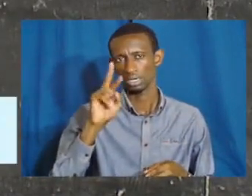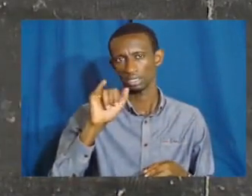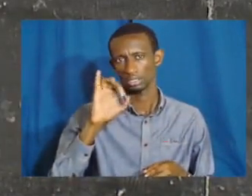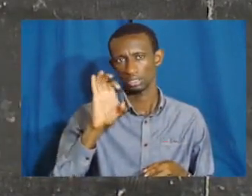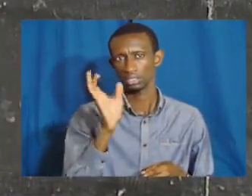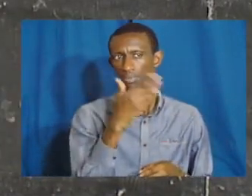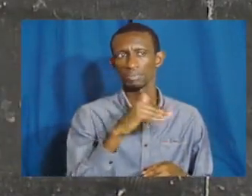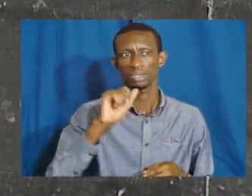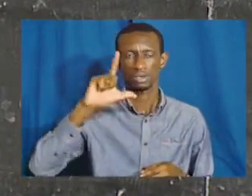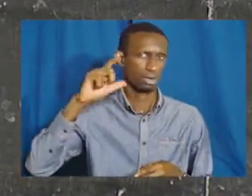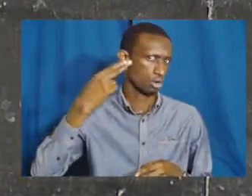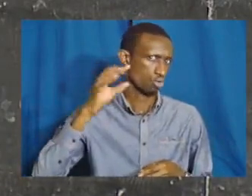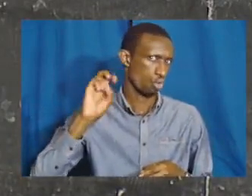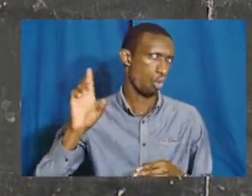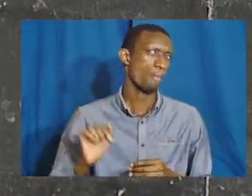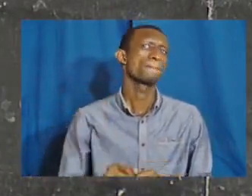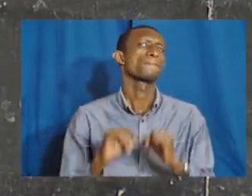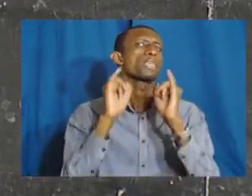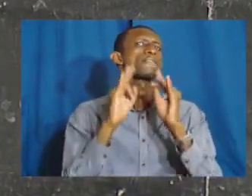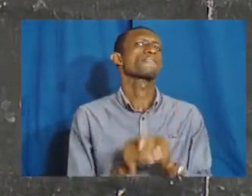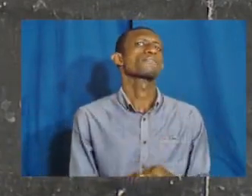If they are 3, they are